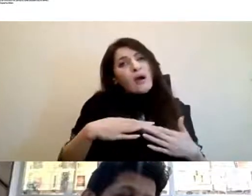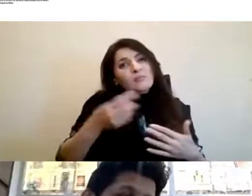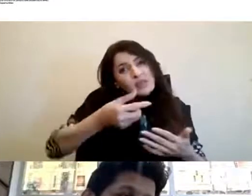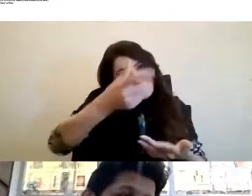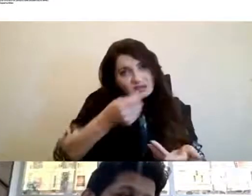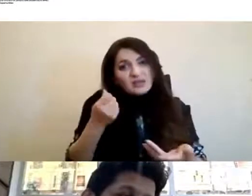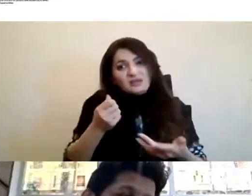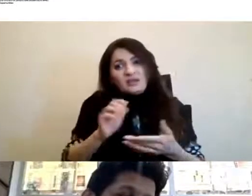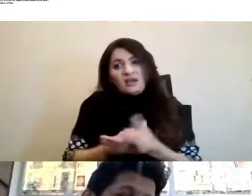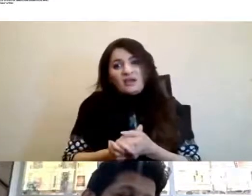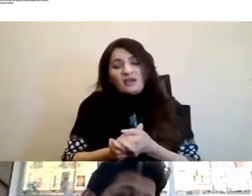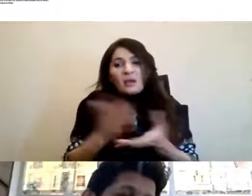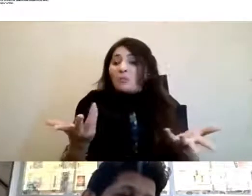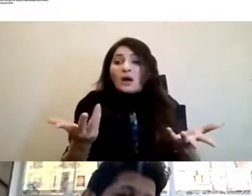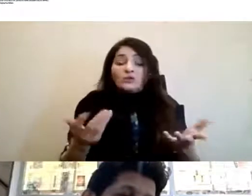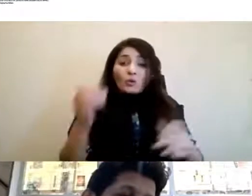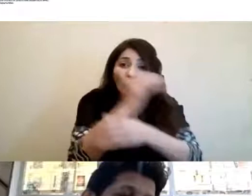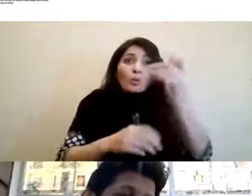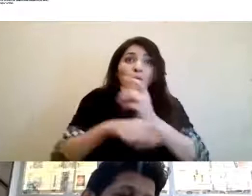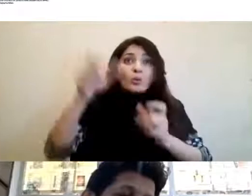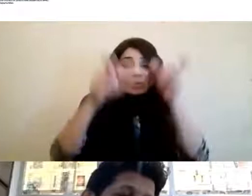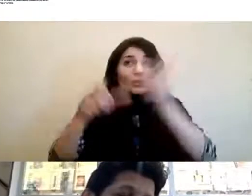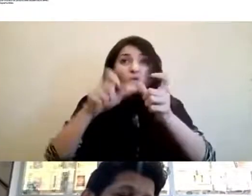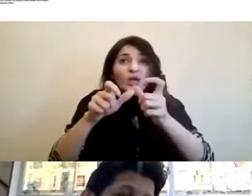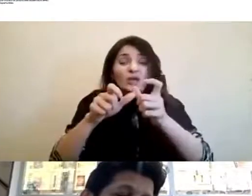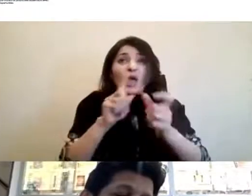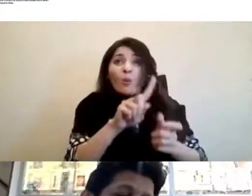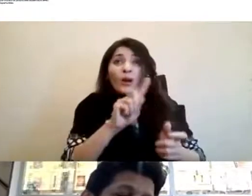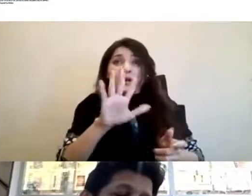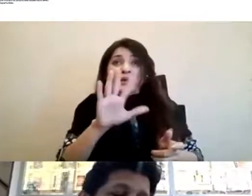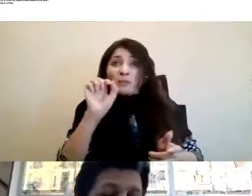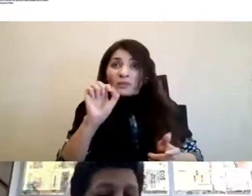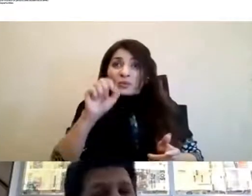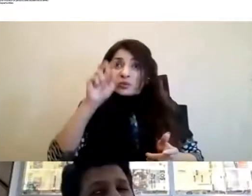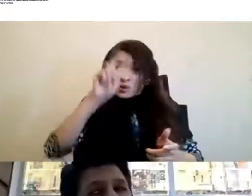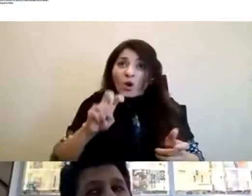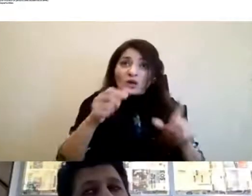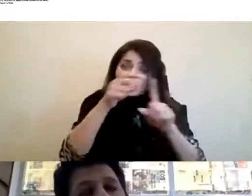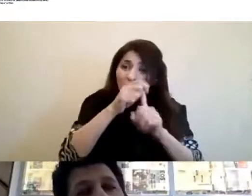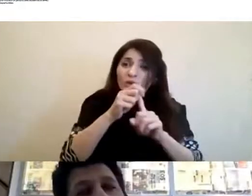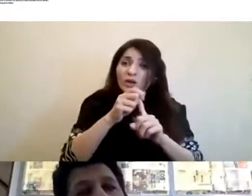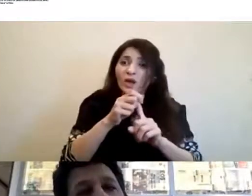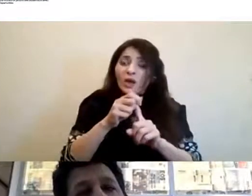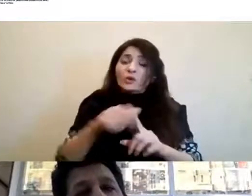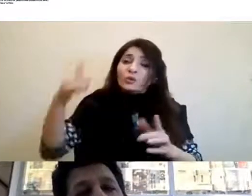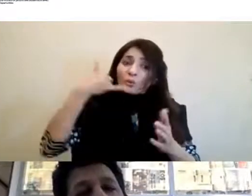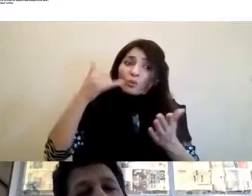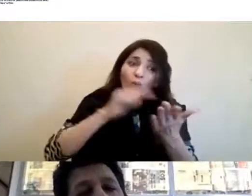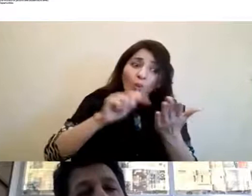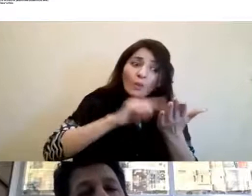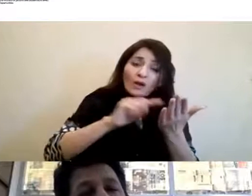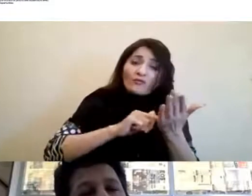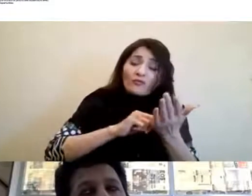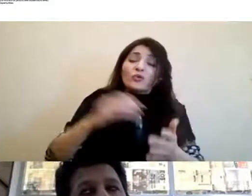$150 because they need higher configuration. So they are not able to afford it. And many of the people with disabilities are poorest of the